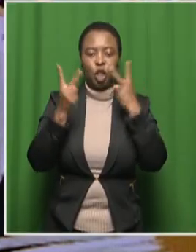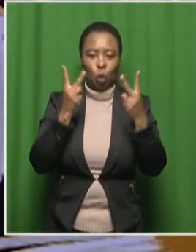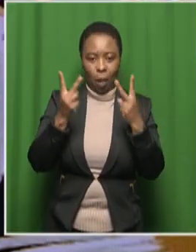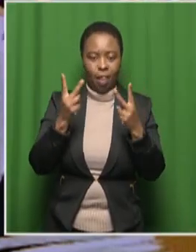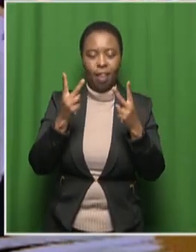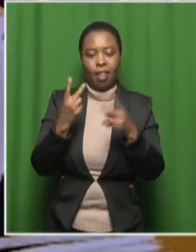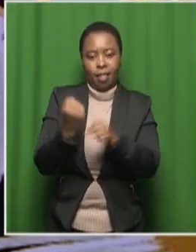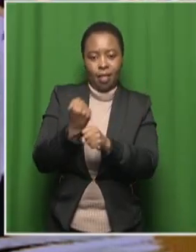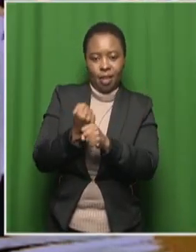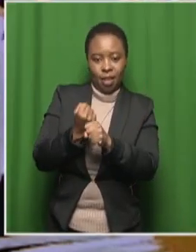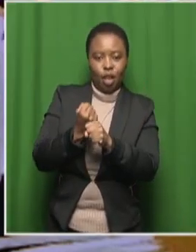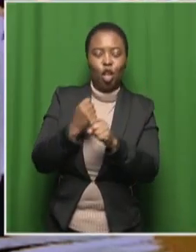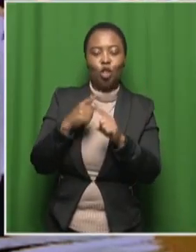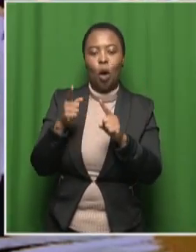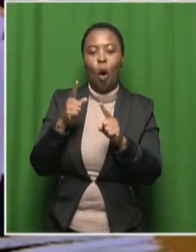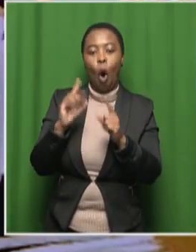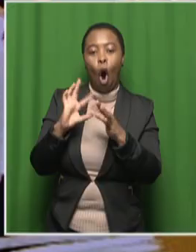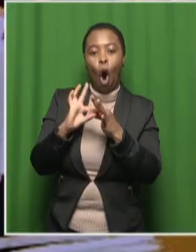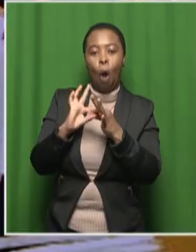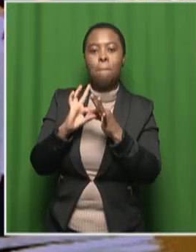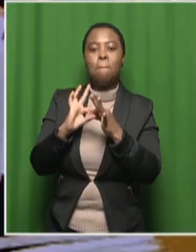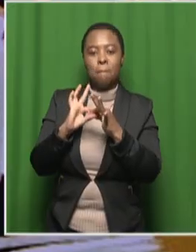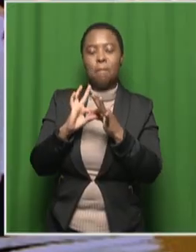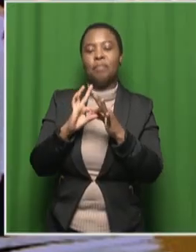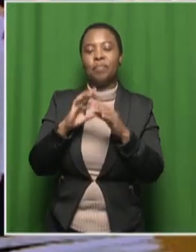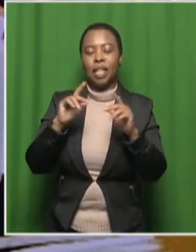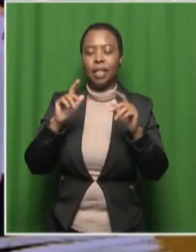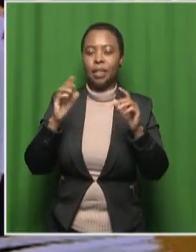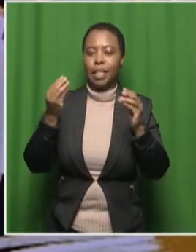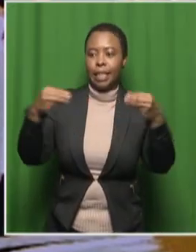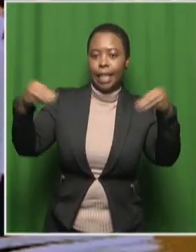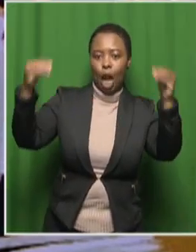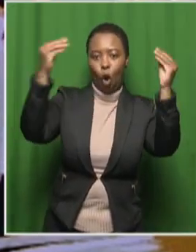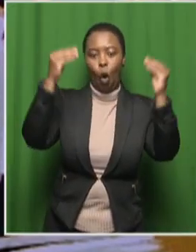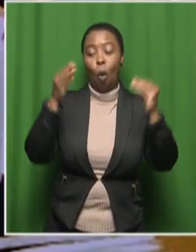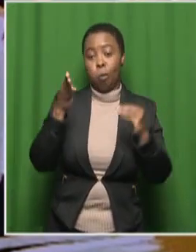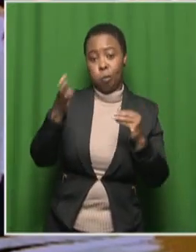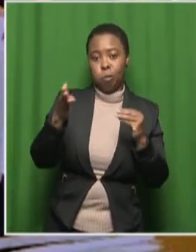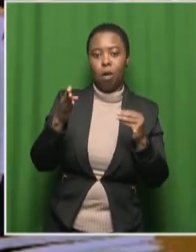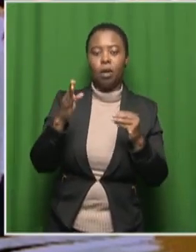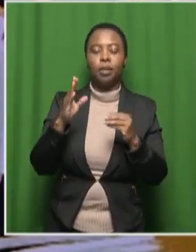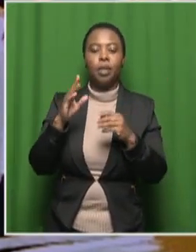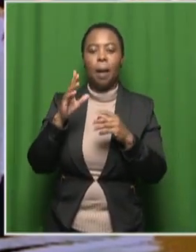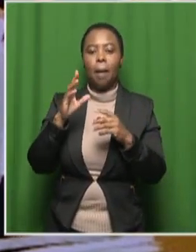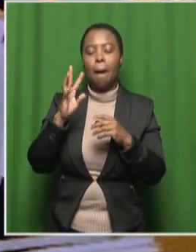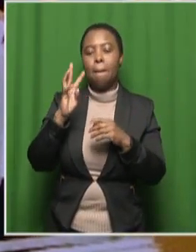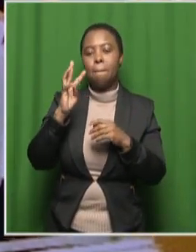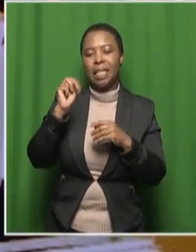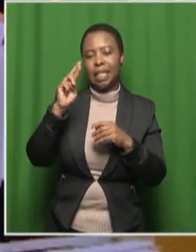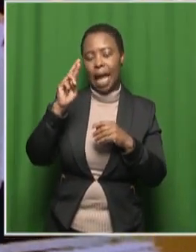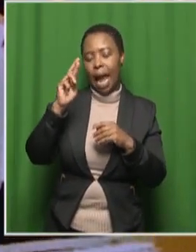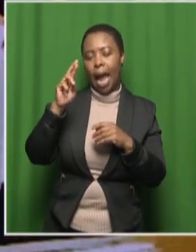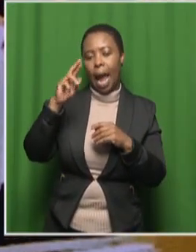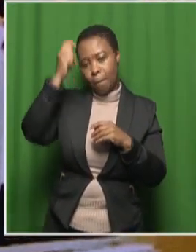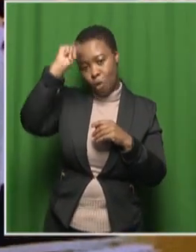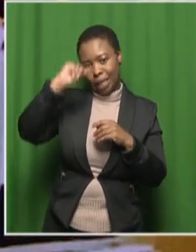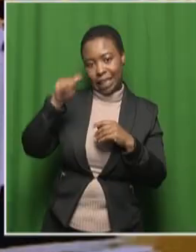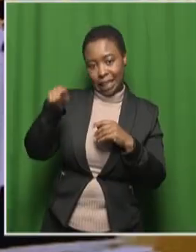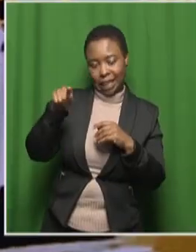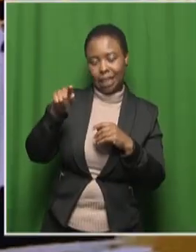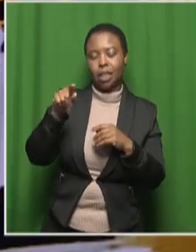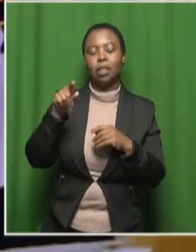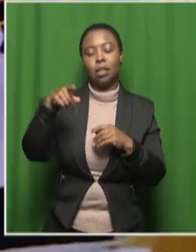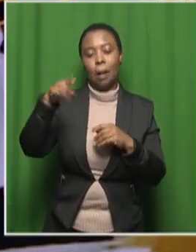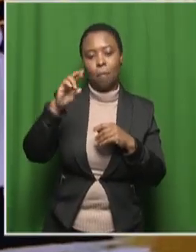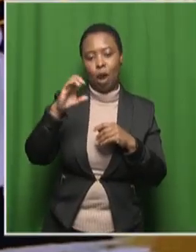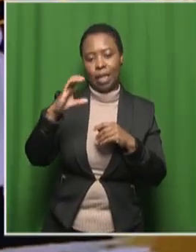attest to that. She has a home decor range available now at Mr. Price Home Stores. And the range consists of pillows and baskets, blankets, framed